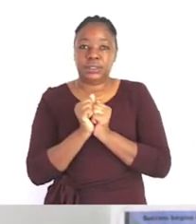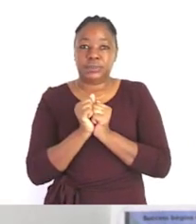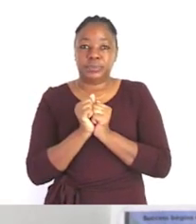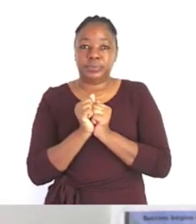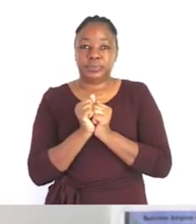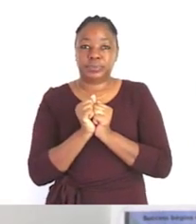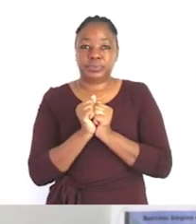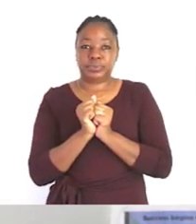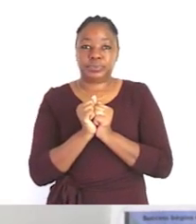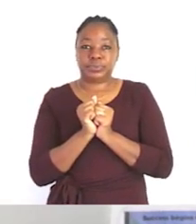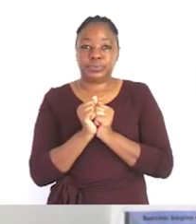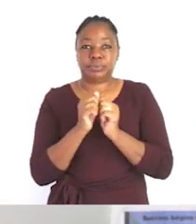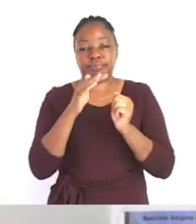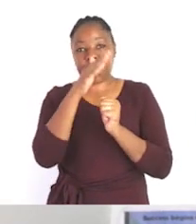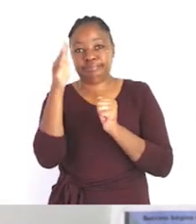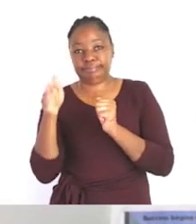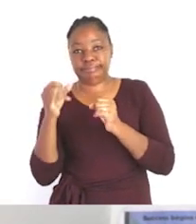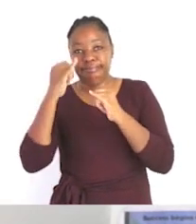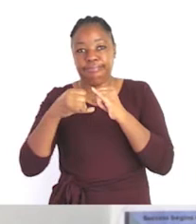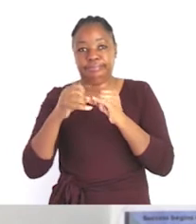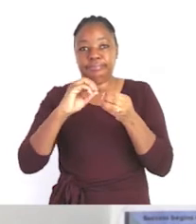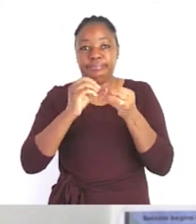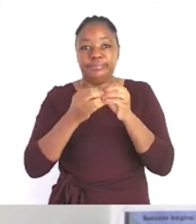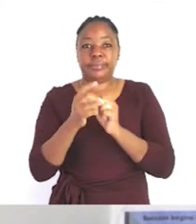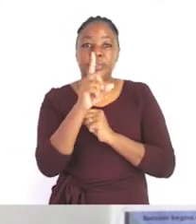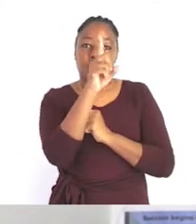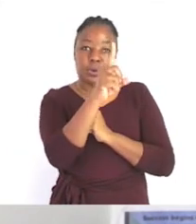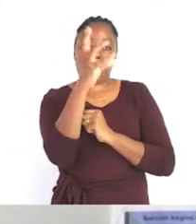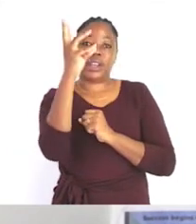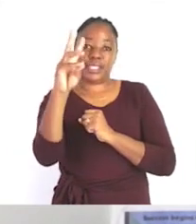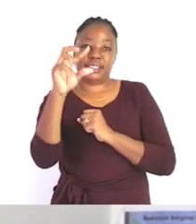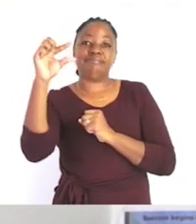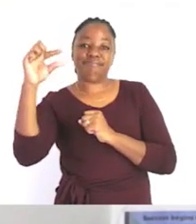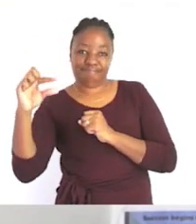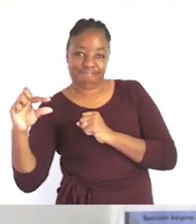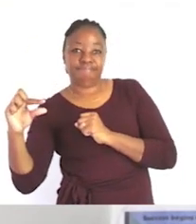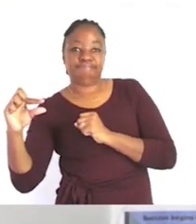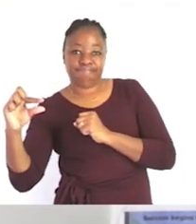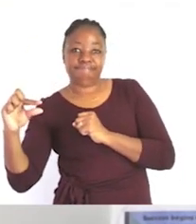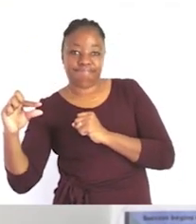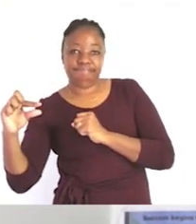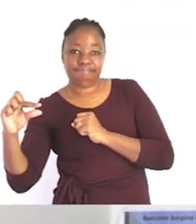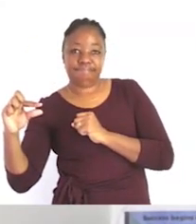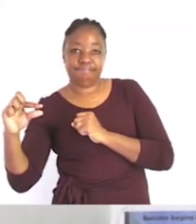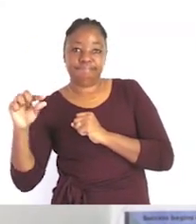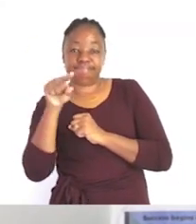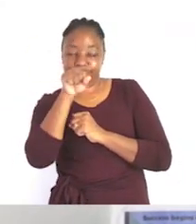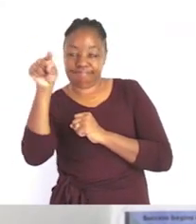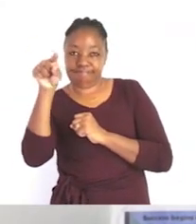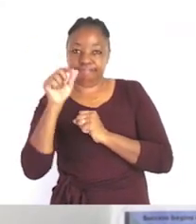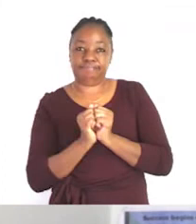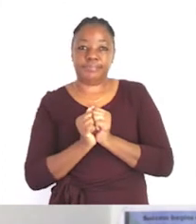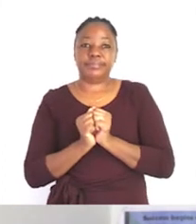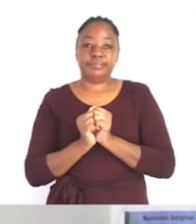25. And then we put our last number, which is 17, and we cancel the number 17.